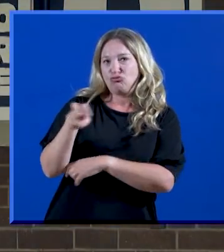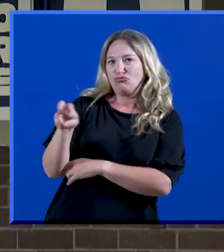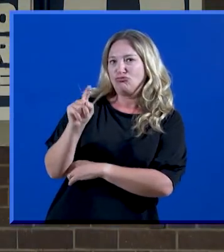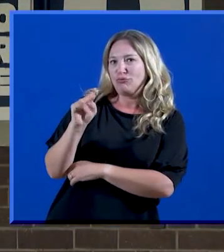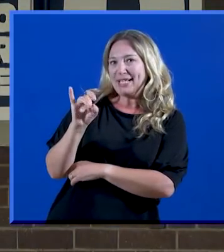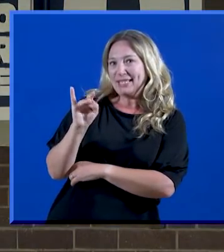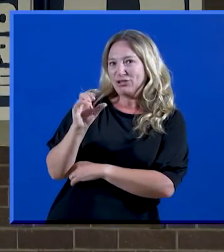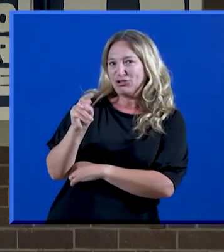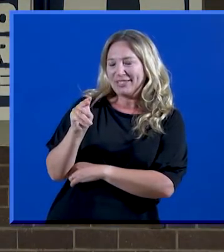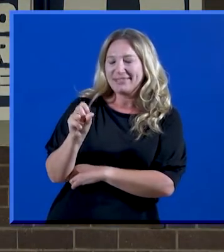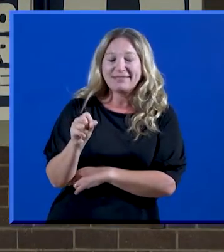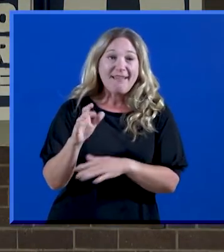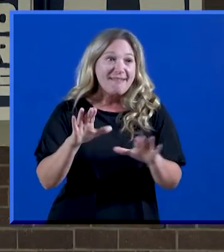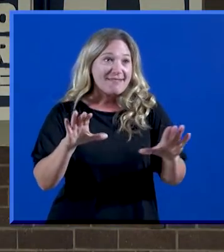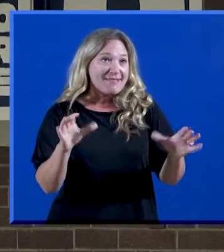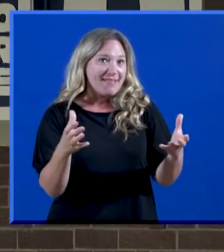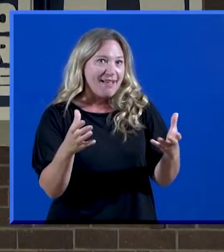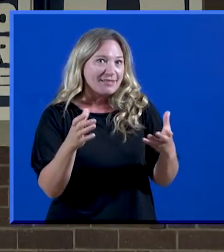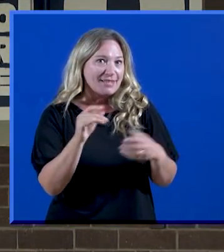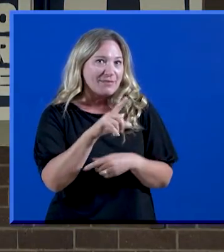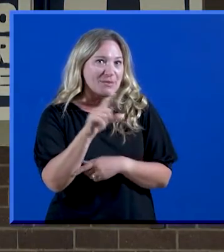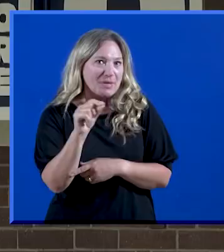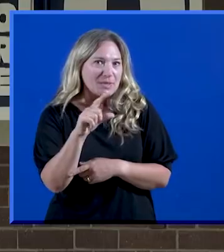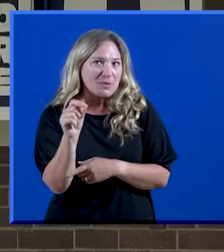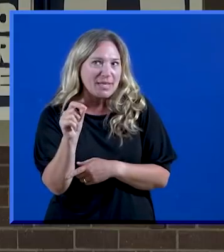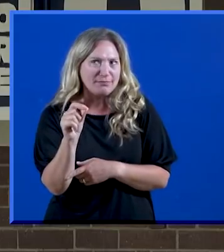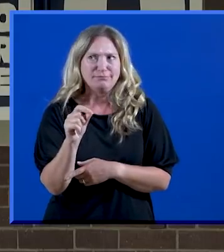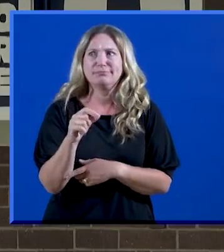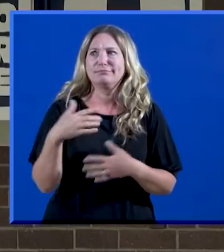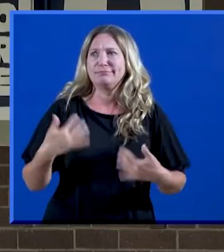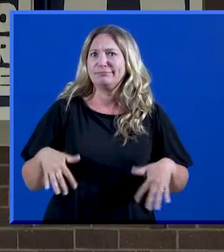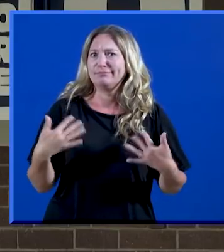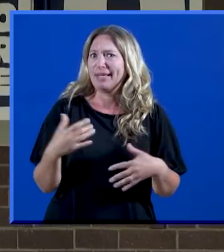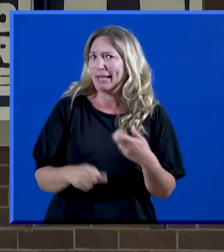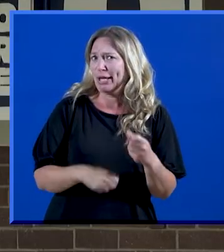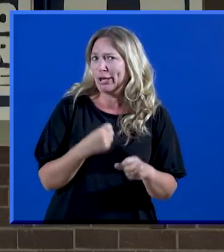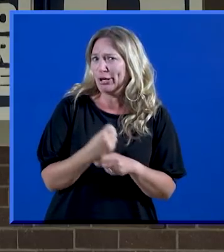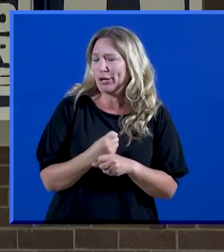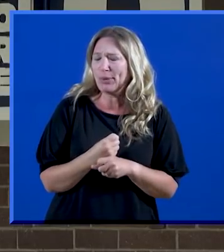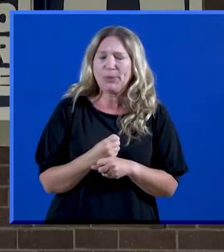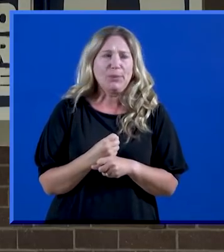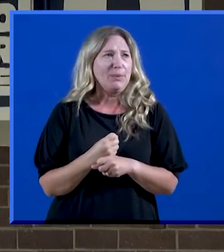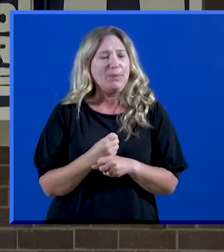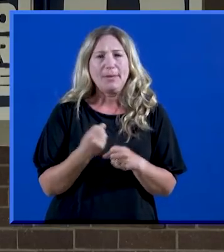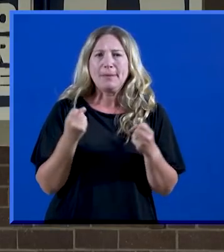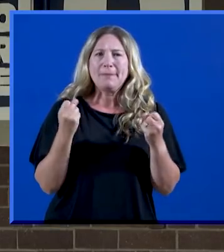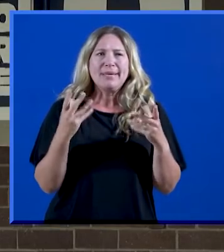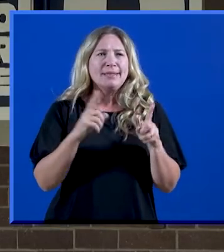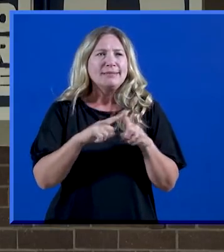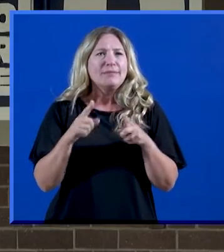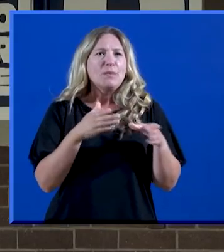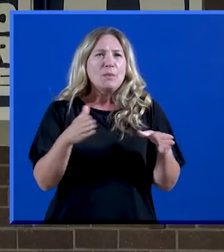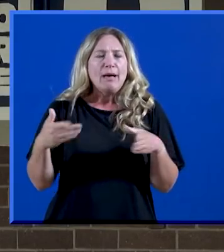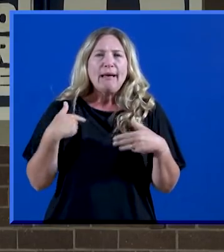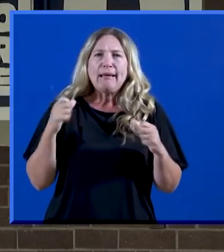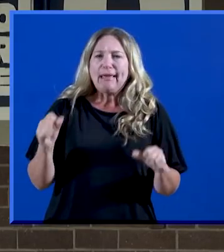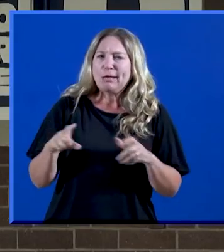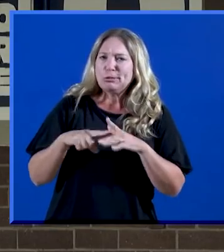Class of 2020, what a year. So many different ways to start my speech today. The